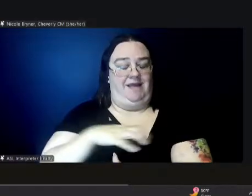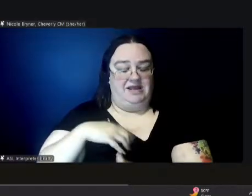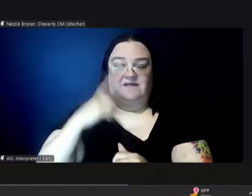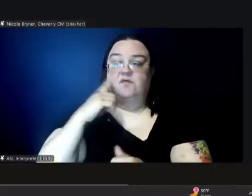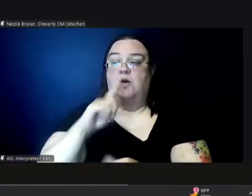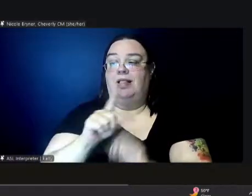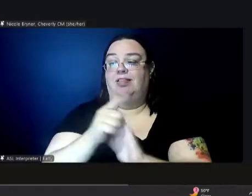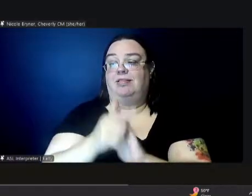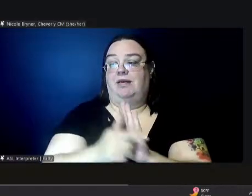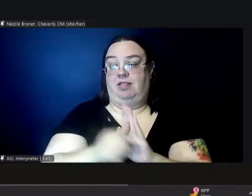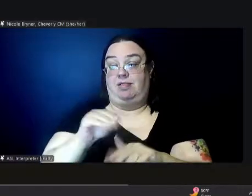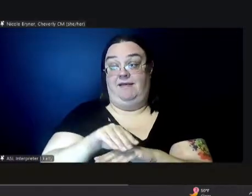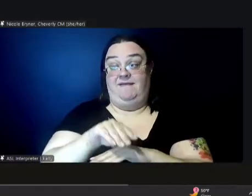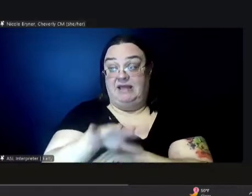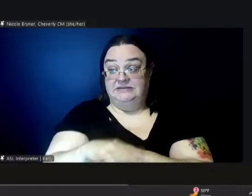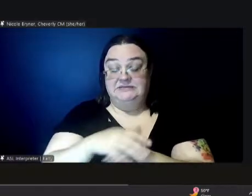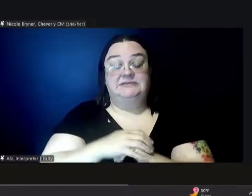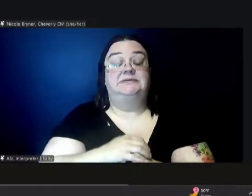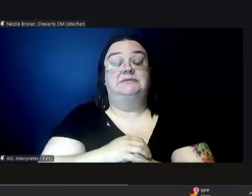advice.